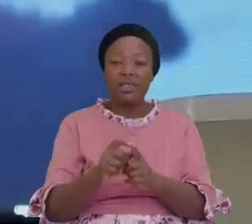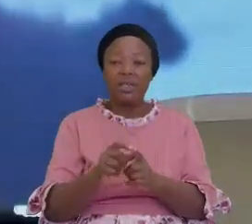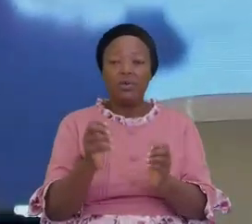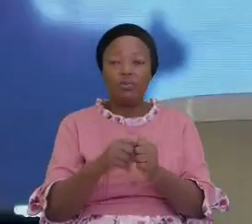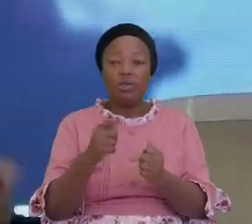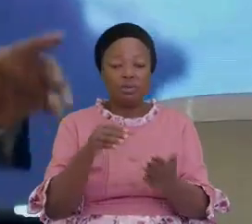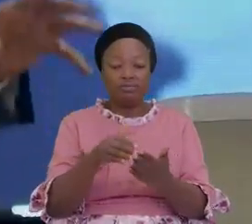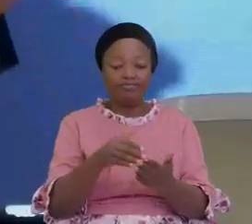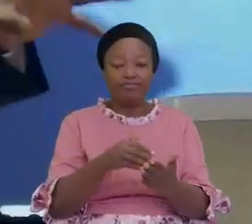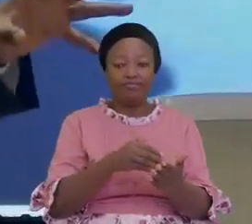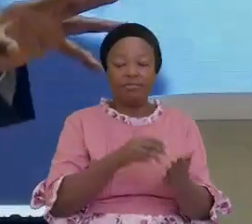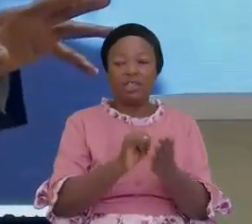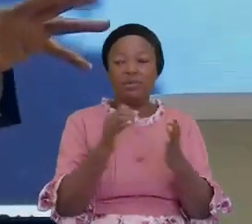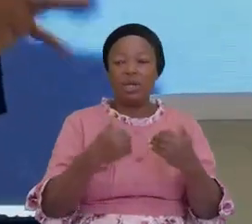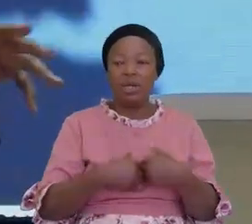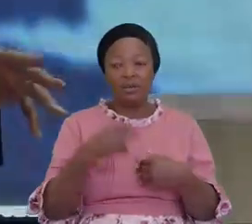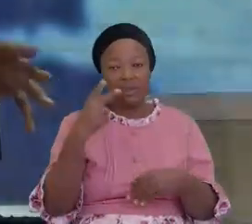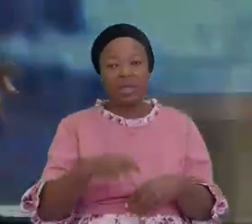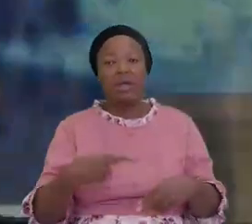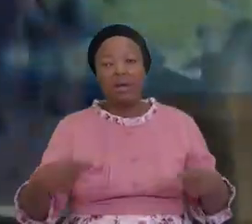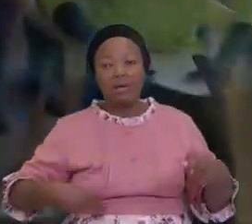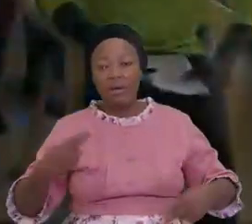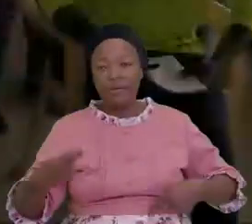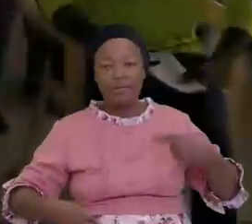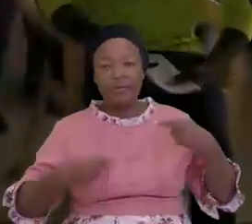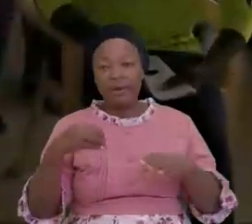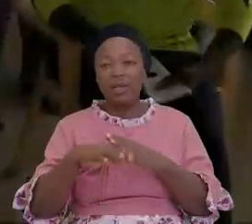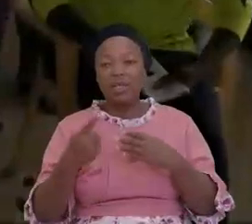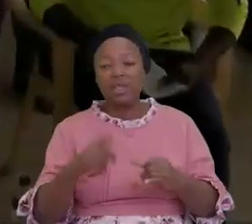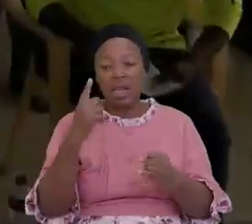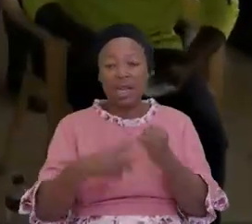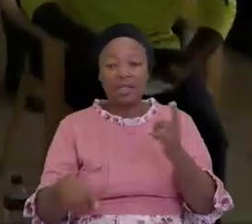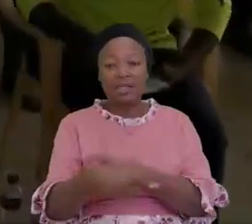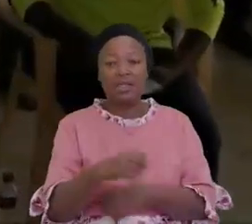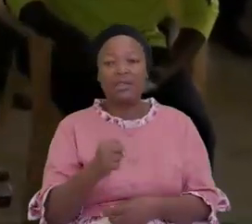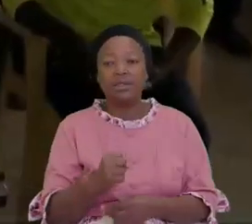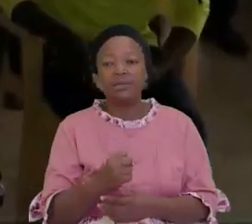are dealing with revival in the last days.